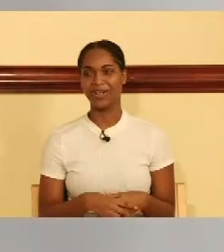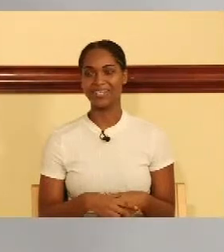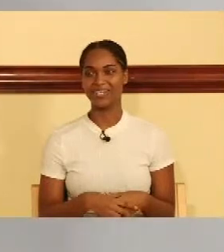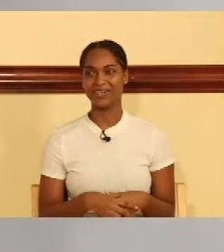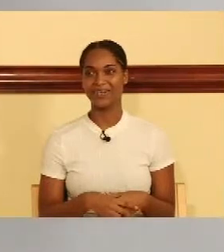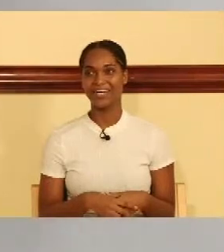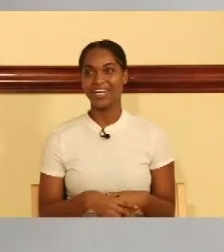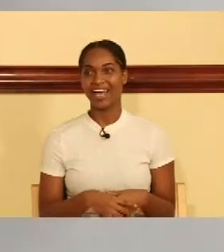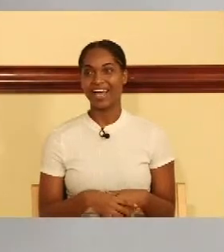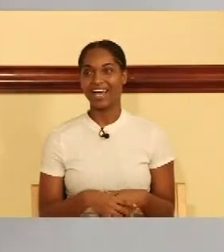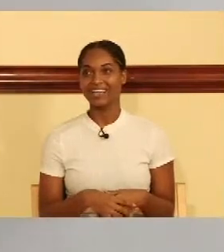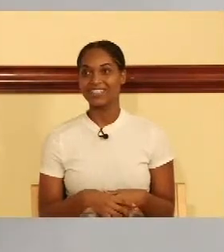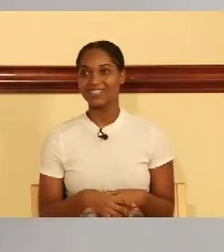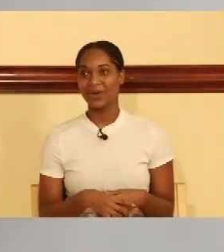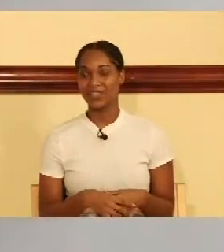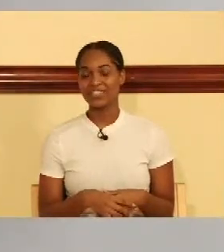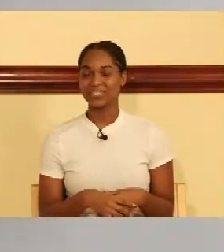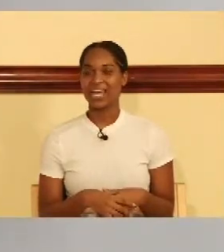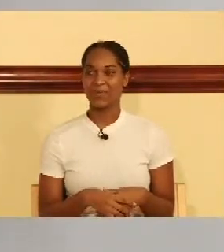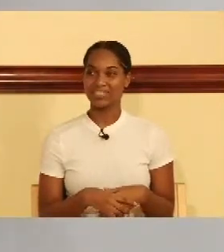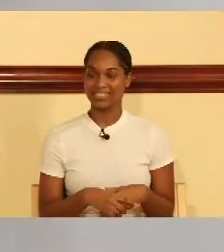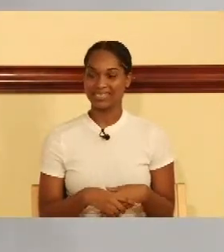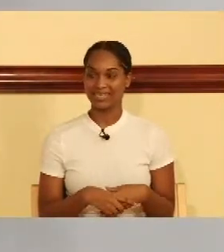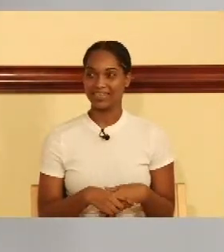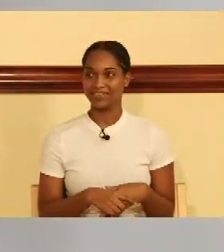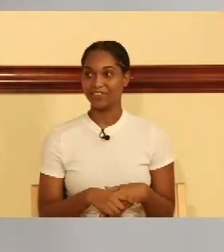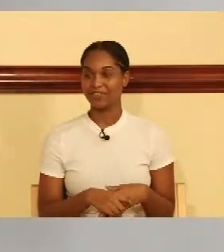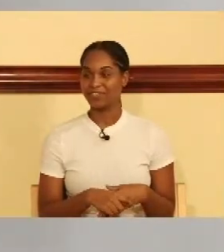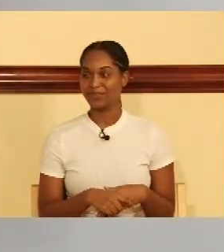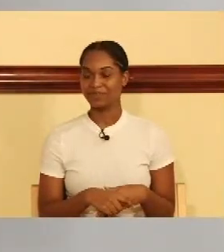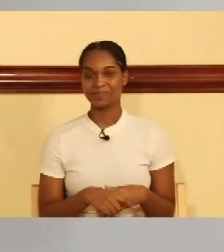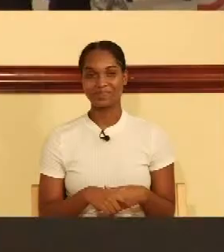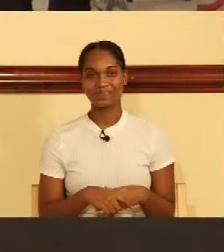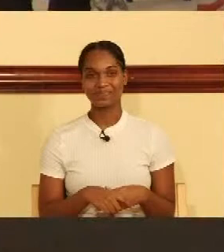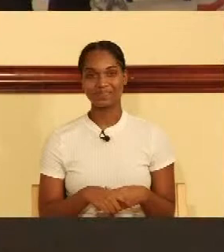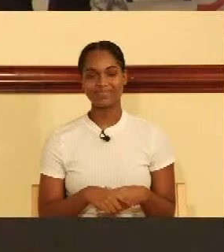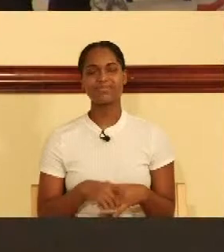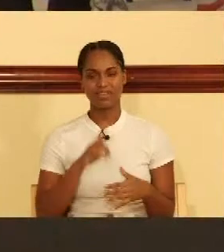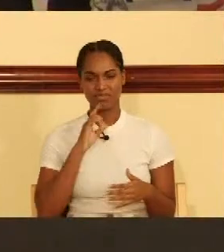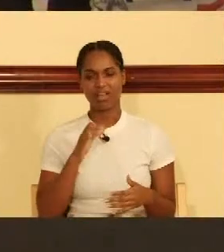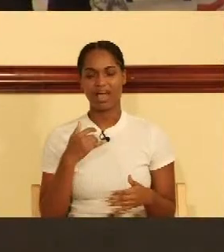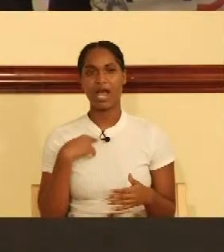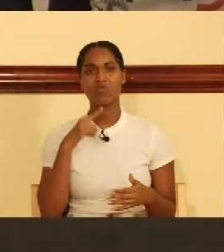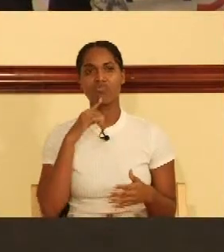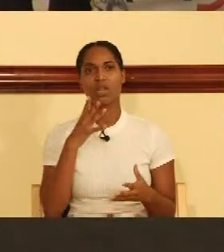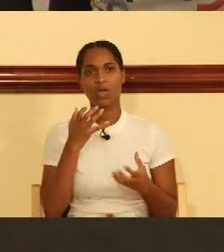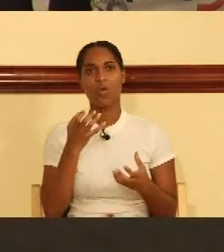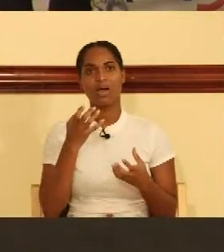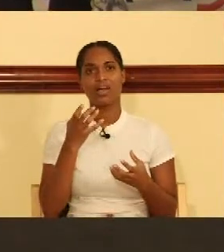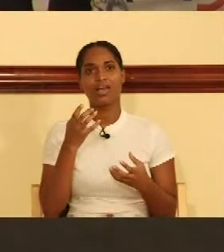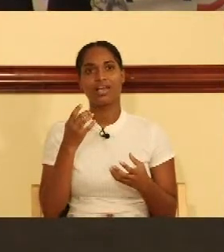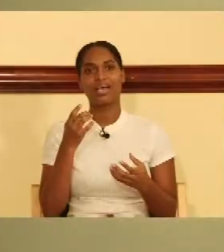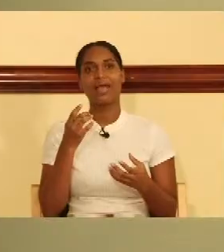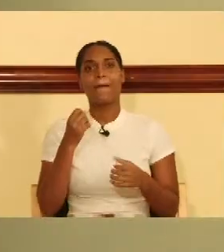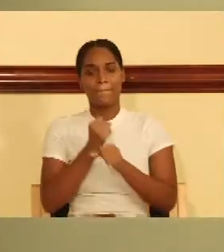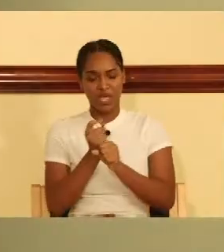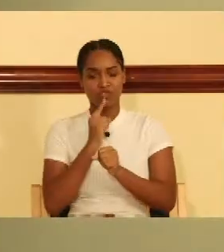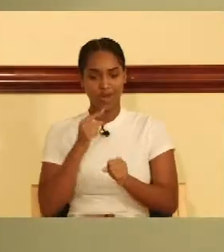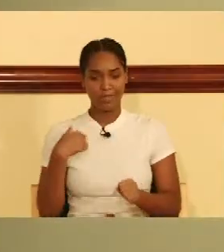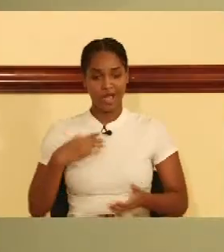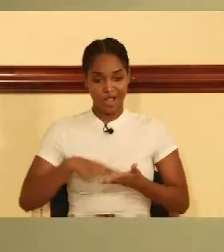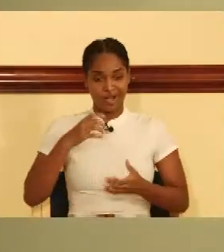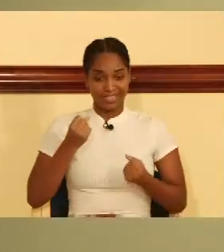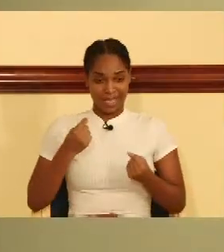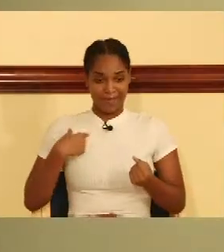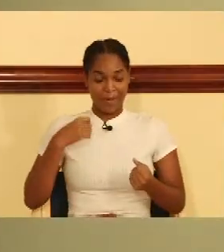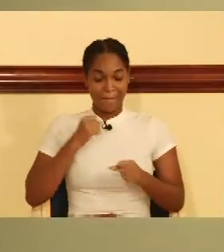all, so that's what I want to see in the future. Absolutely, and I'm one of those who want to ensure that I learn sign language